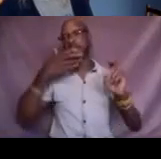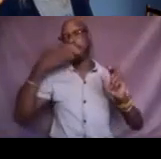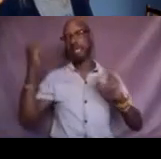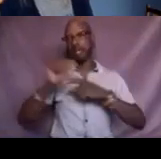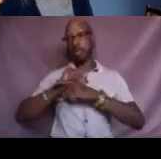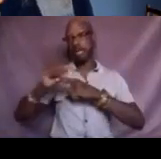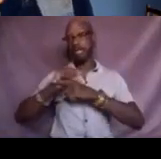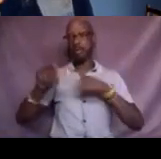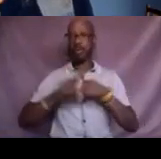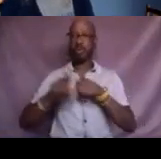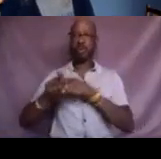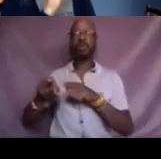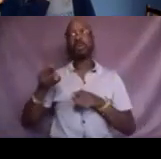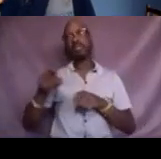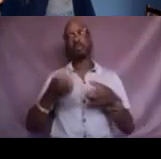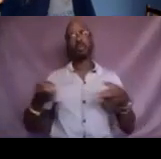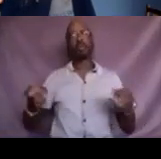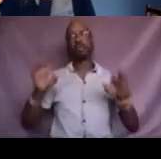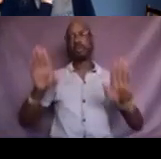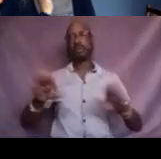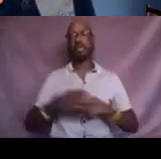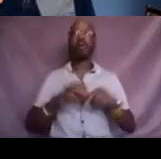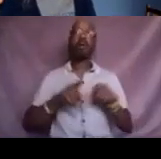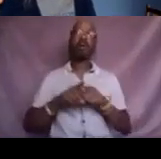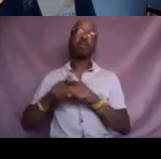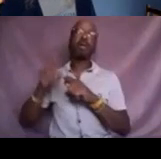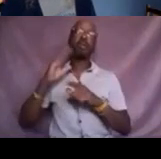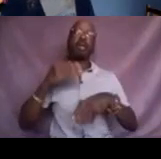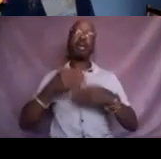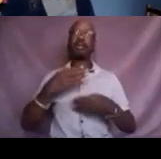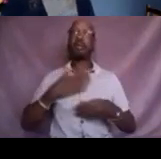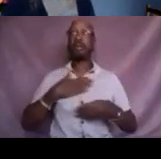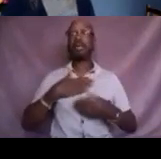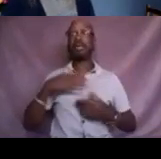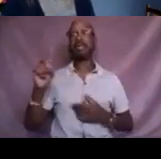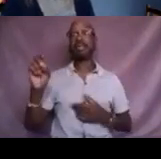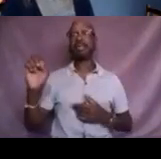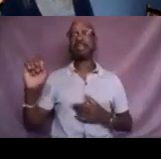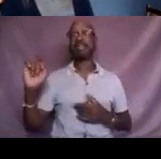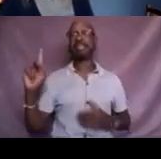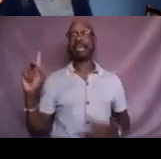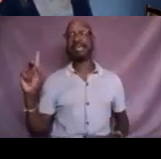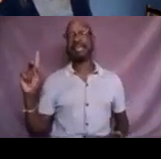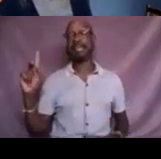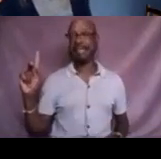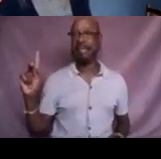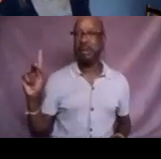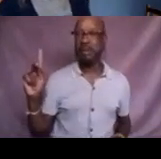is great. I'm going to put it in the chat. I will also add it to my deck. So if you've got my deck open, you're going to see the deck get changed,